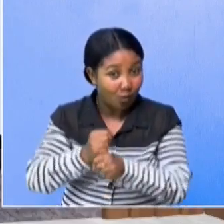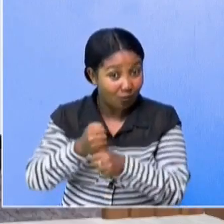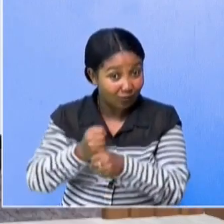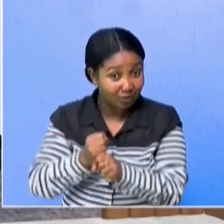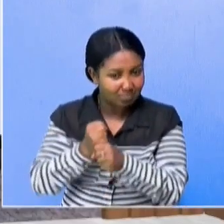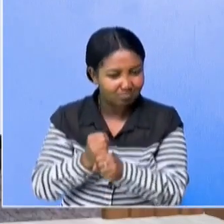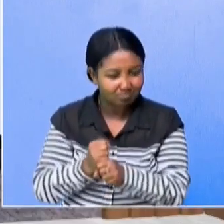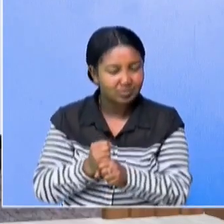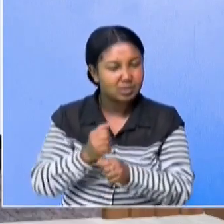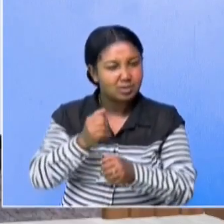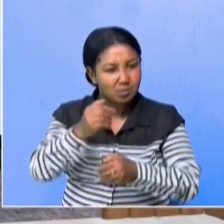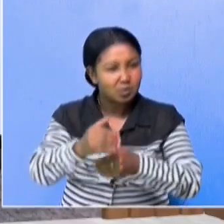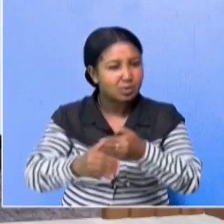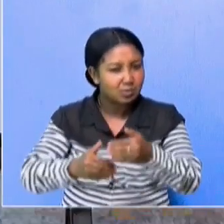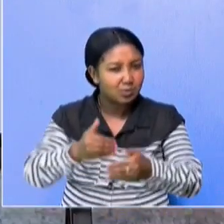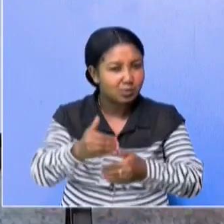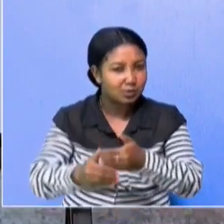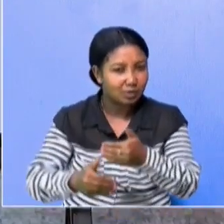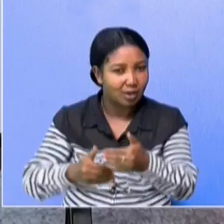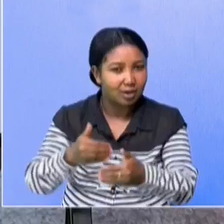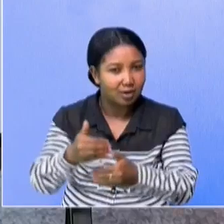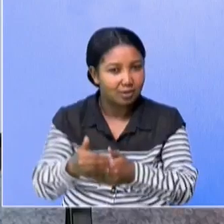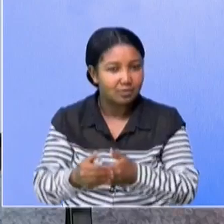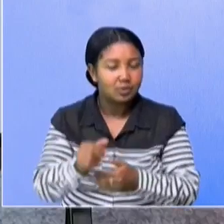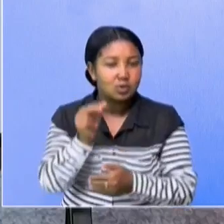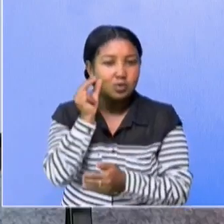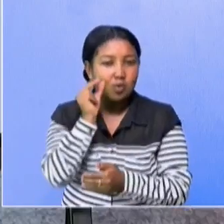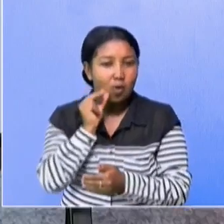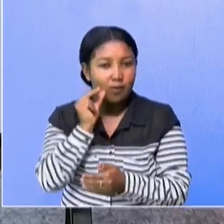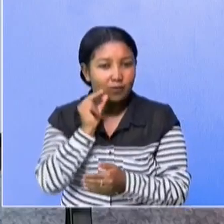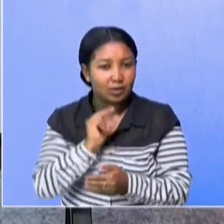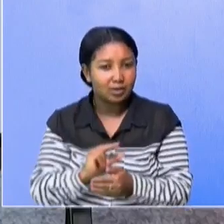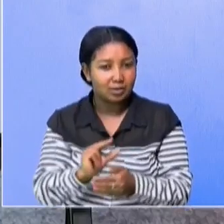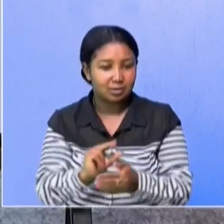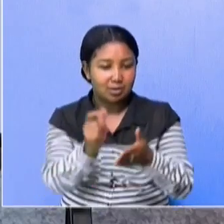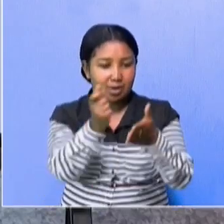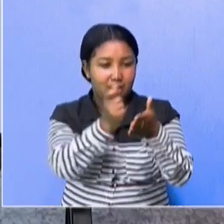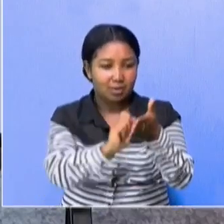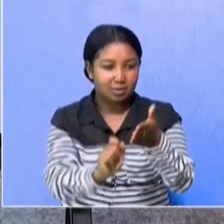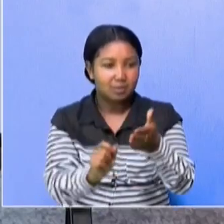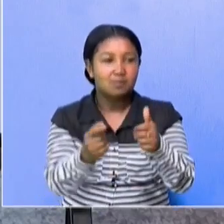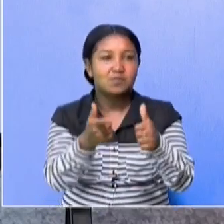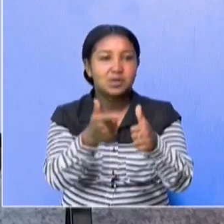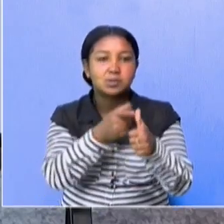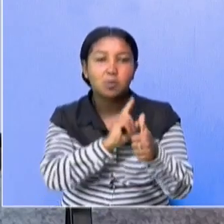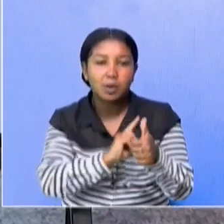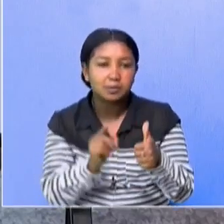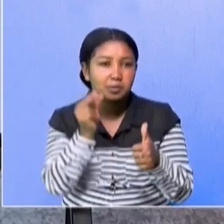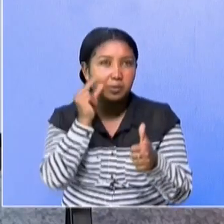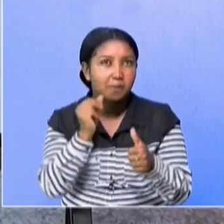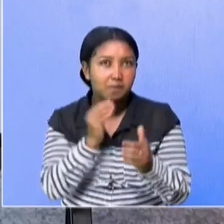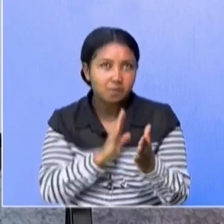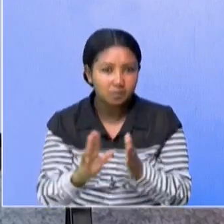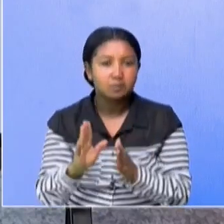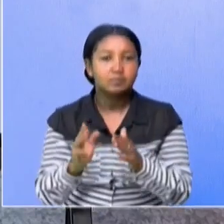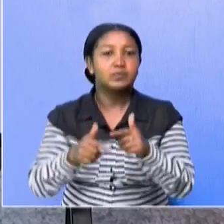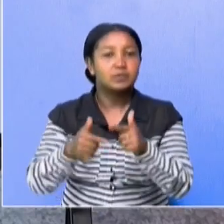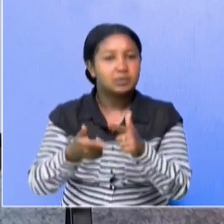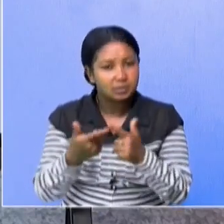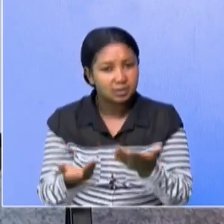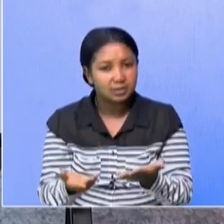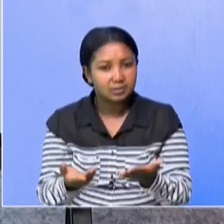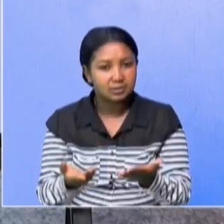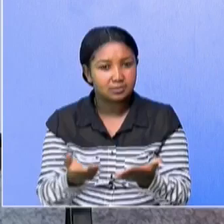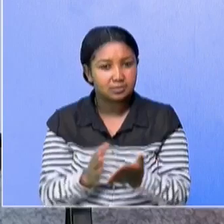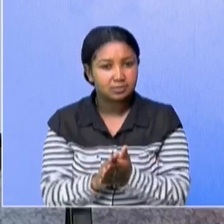of procedures. So as to use the coffee in the right order. What do you do first? So, while you